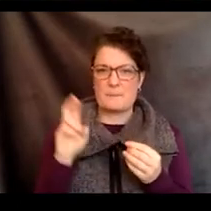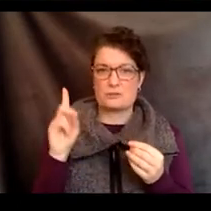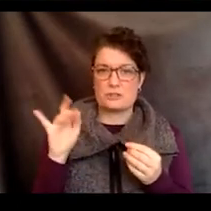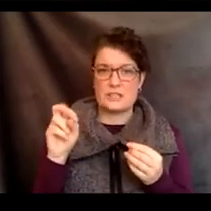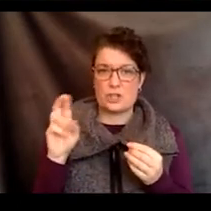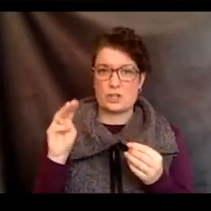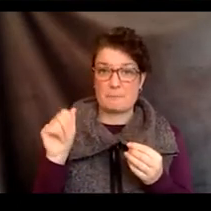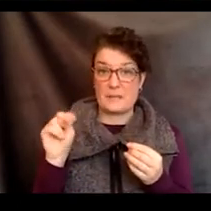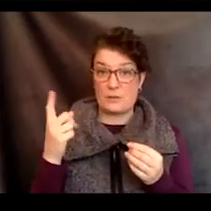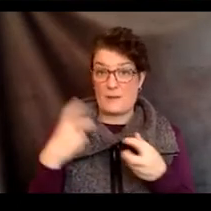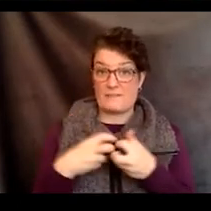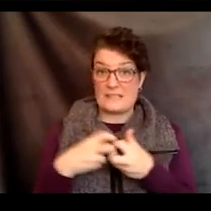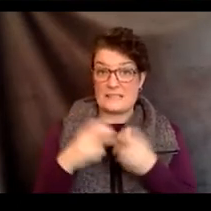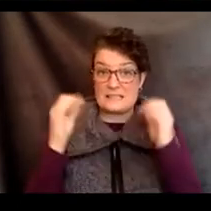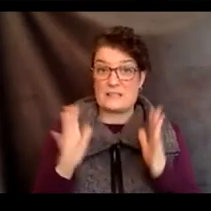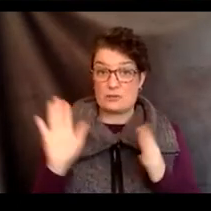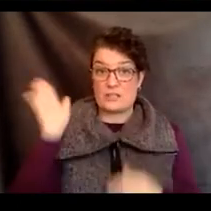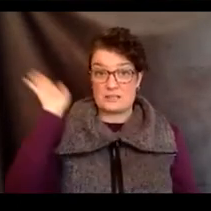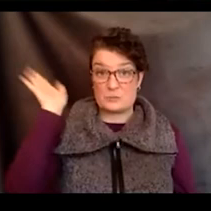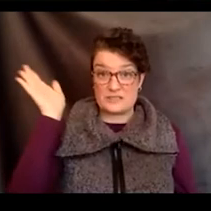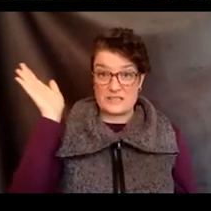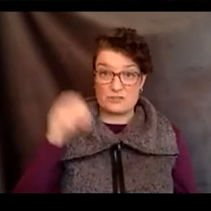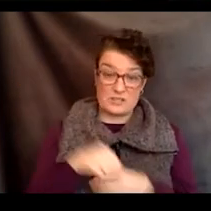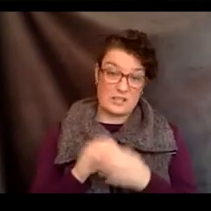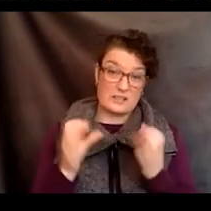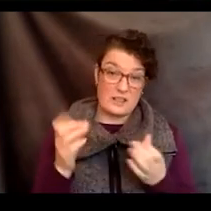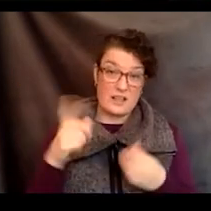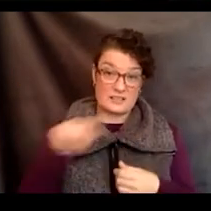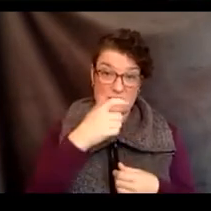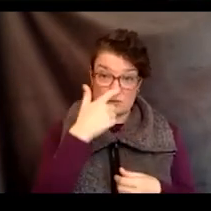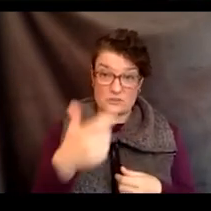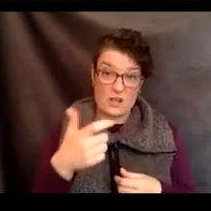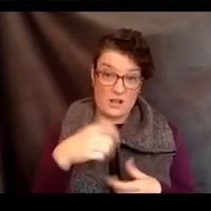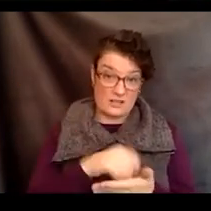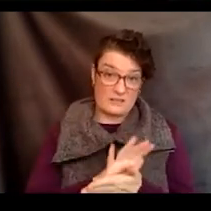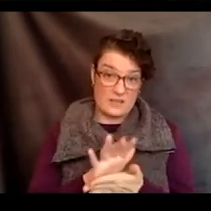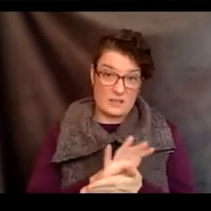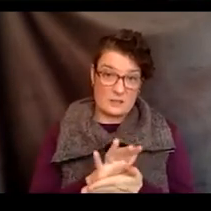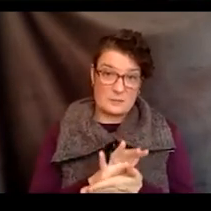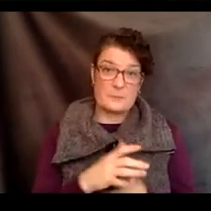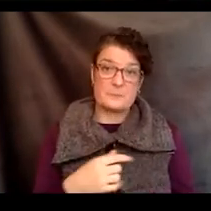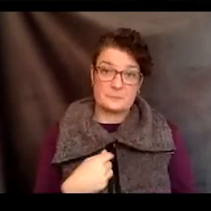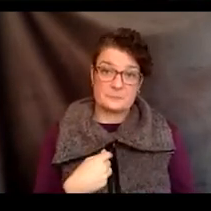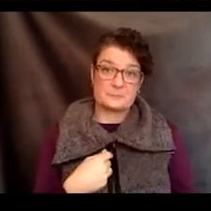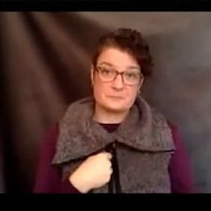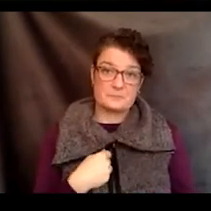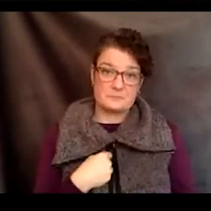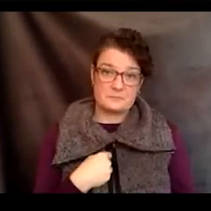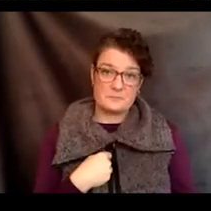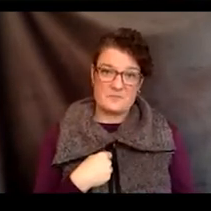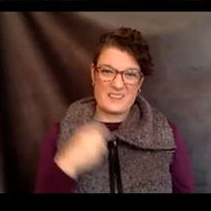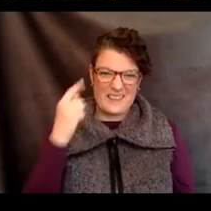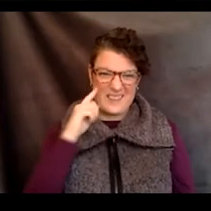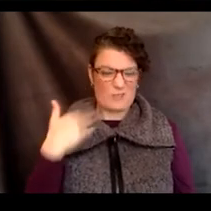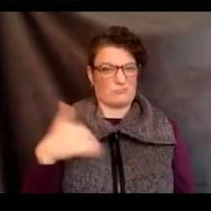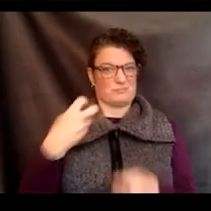the physics teachers, and his presentation in the class, which you guys saw in the film, I thought that was very